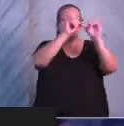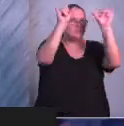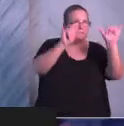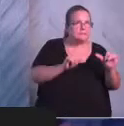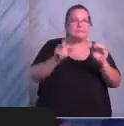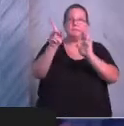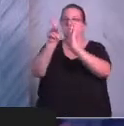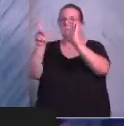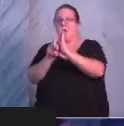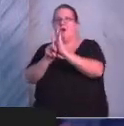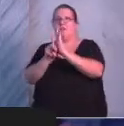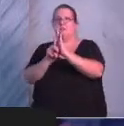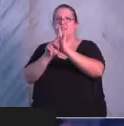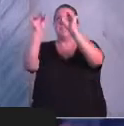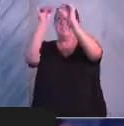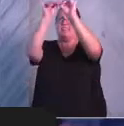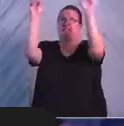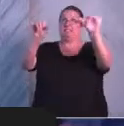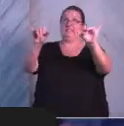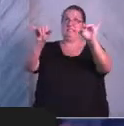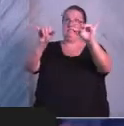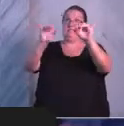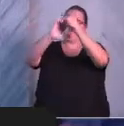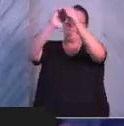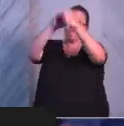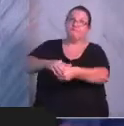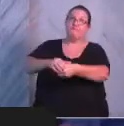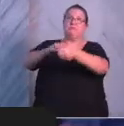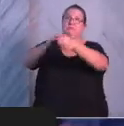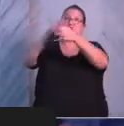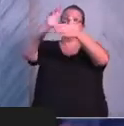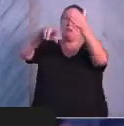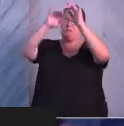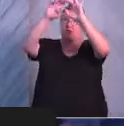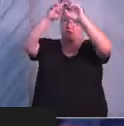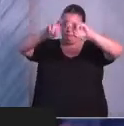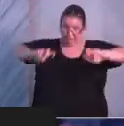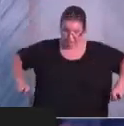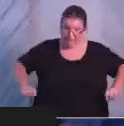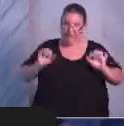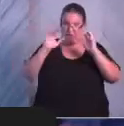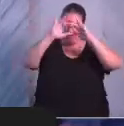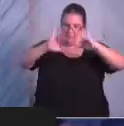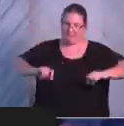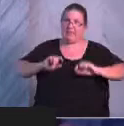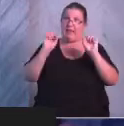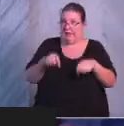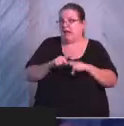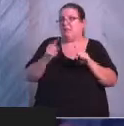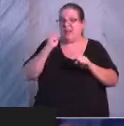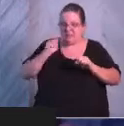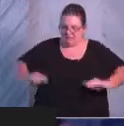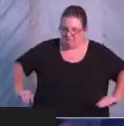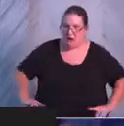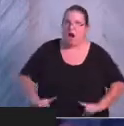help dismantle some of the systemic racism and oppression. But I think, again, working bottoms up is a really good approach